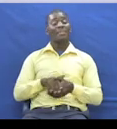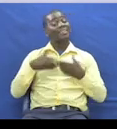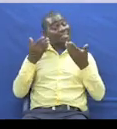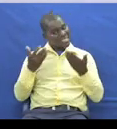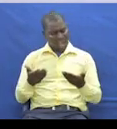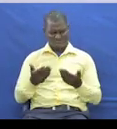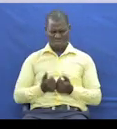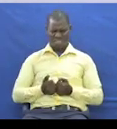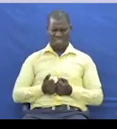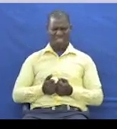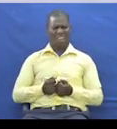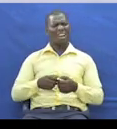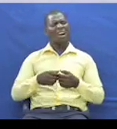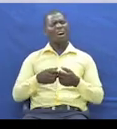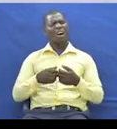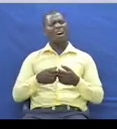Now, how do you find it?